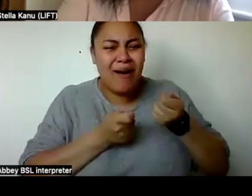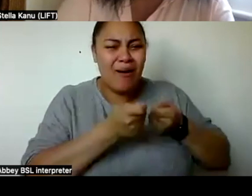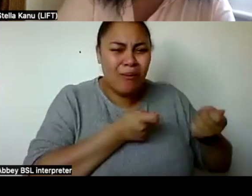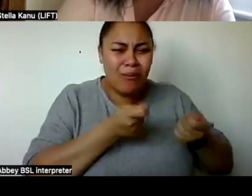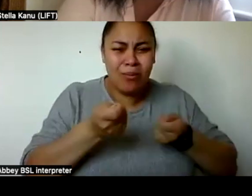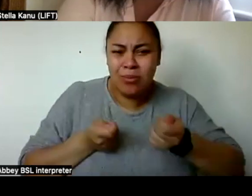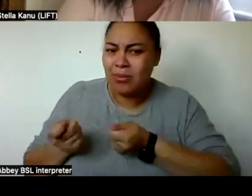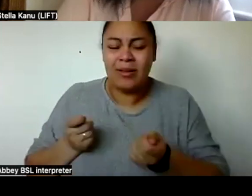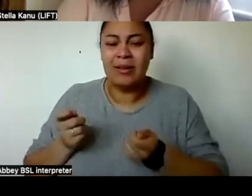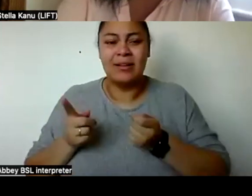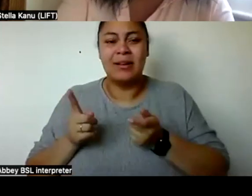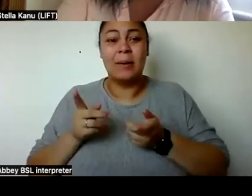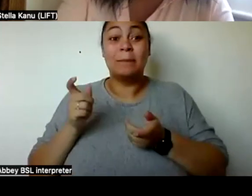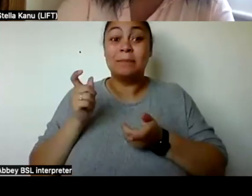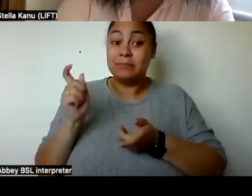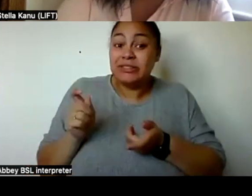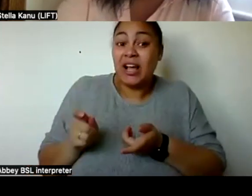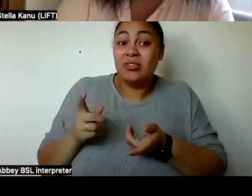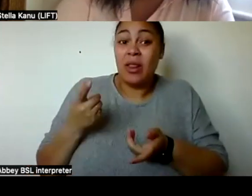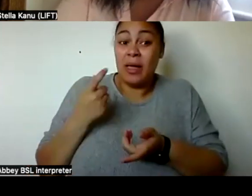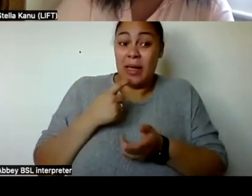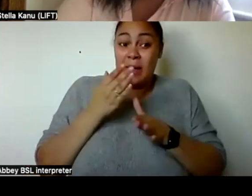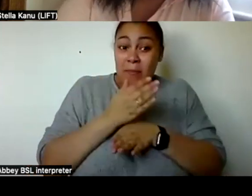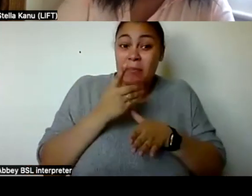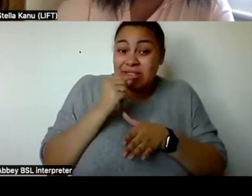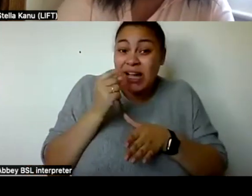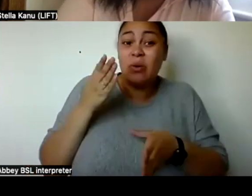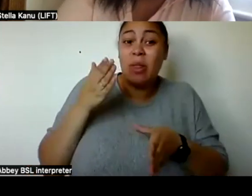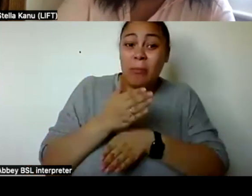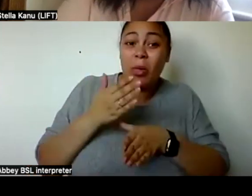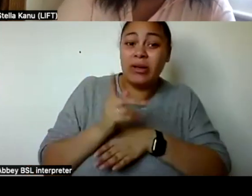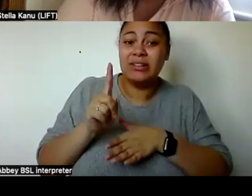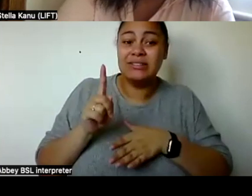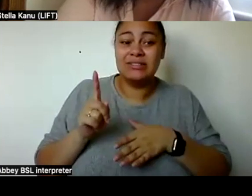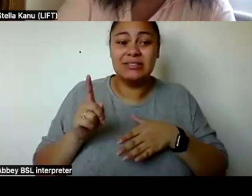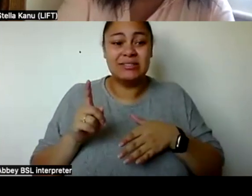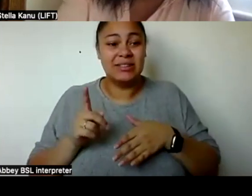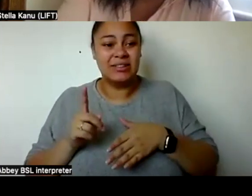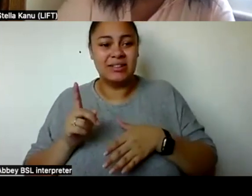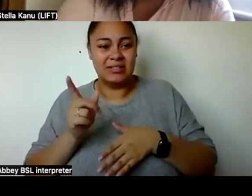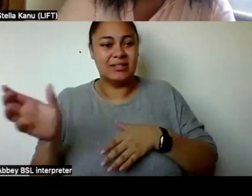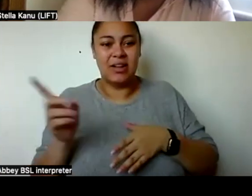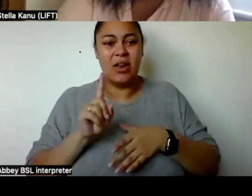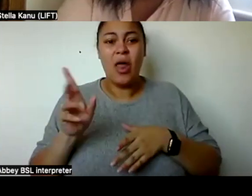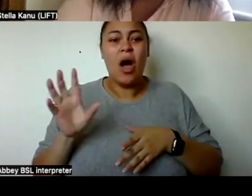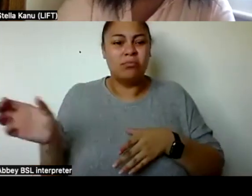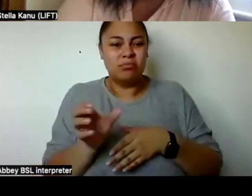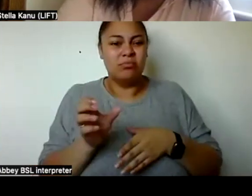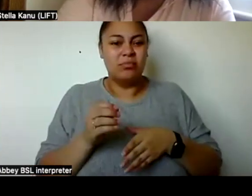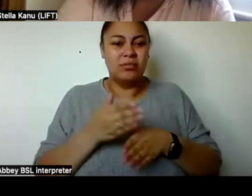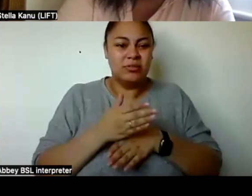potential employees as potential litigants who might take us to court rather than potential